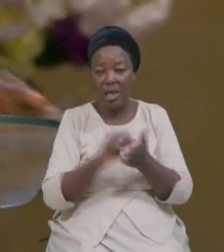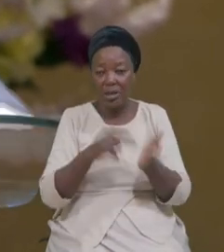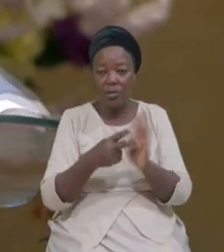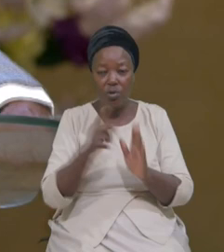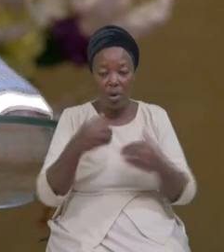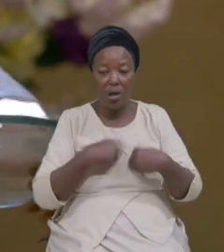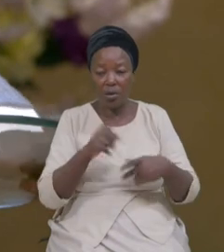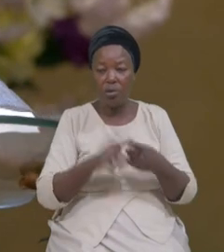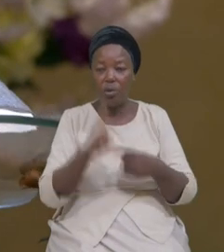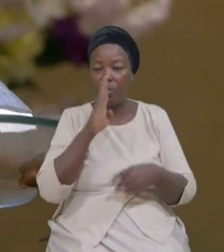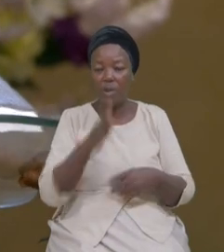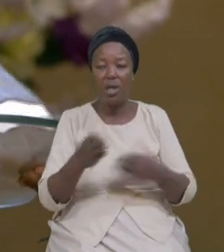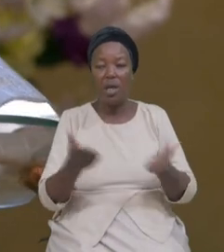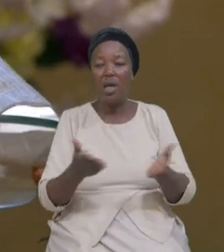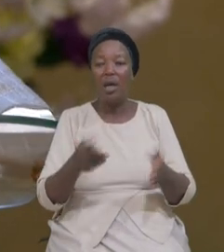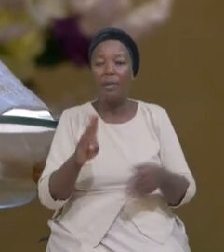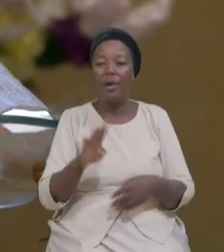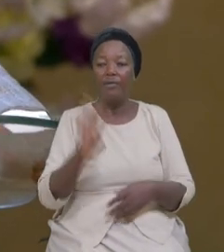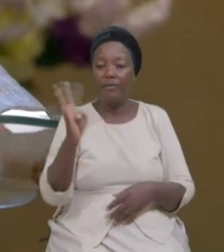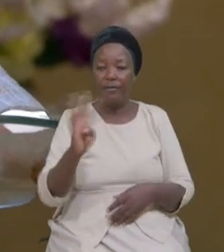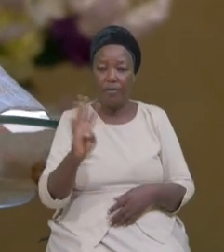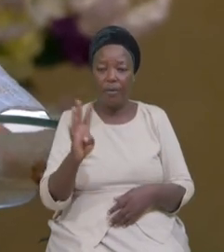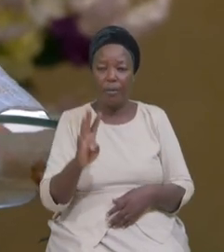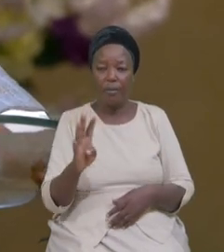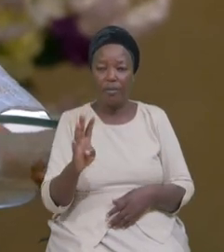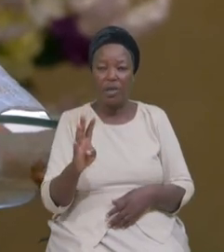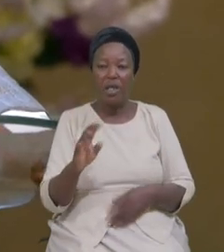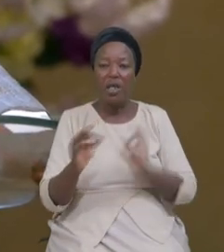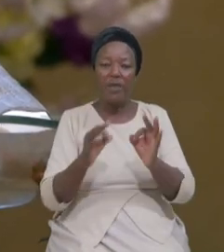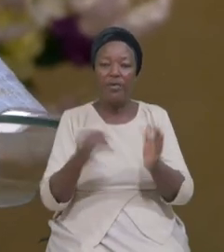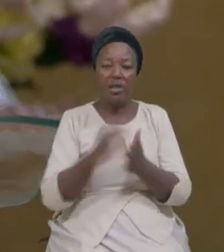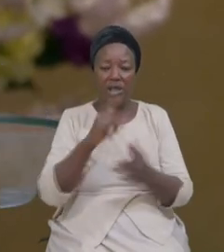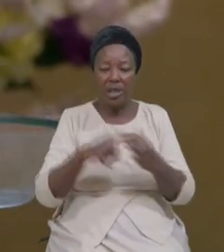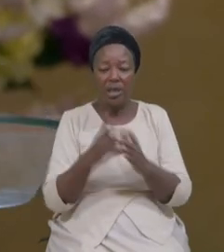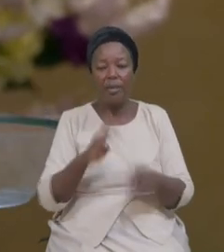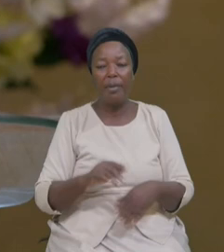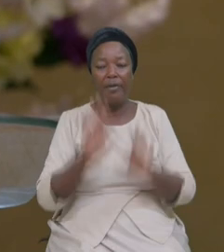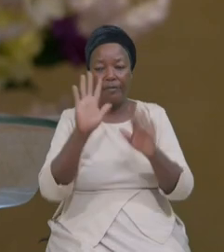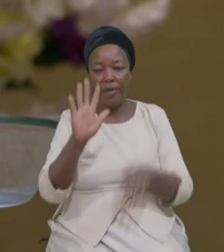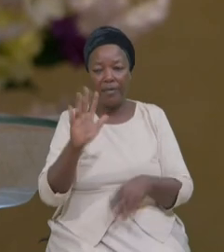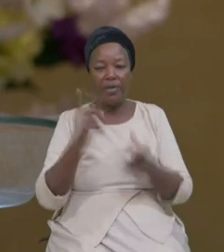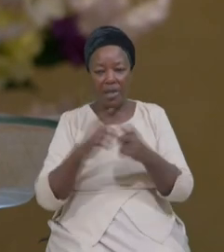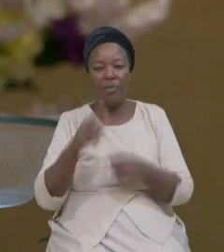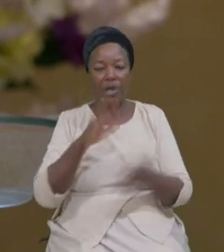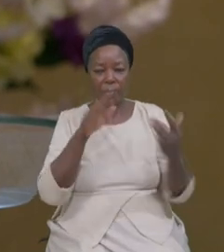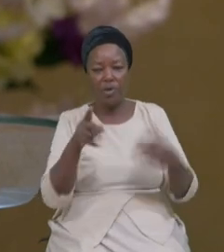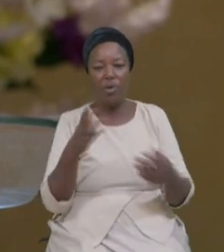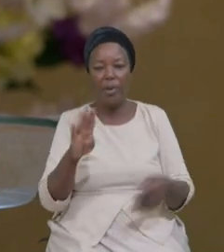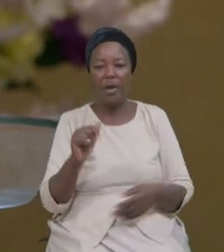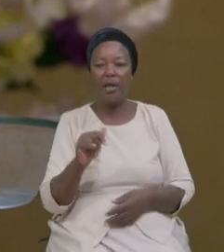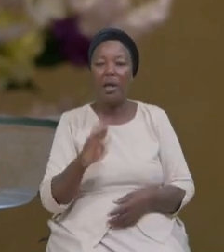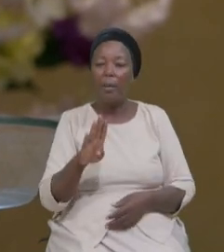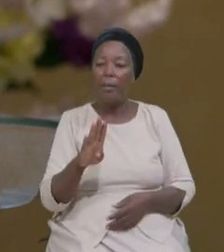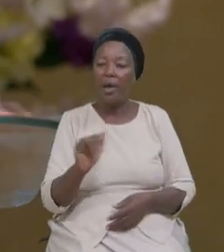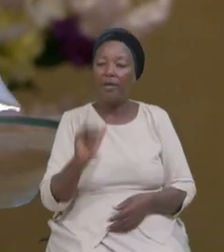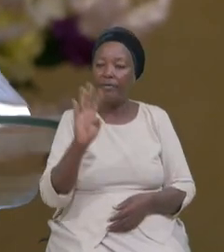If the crusade is starting by 5, we expect you here by 4 o'clock tomorrow for the